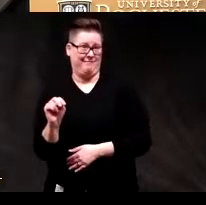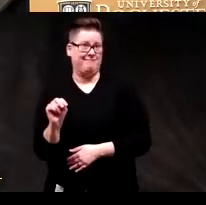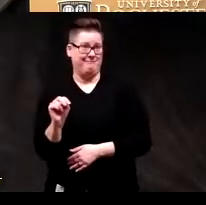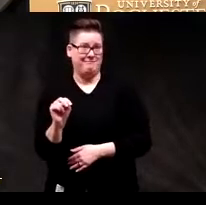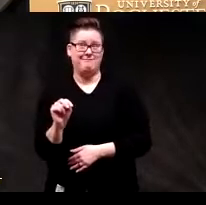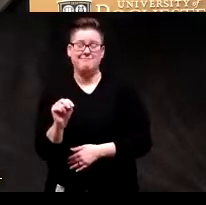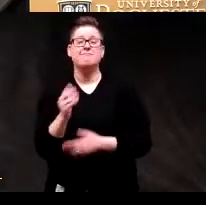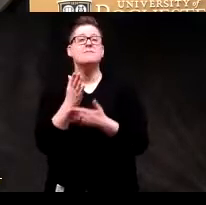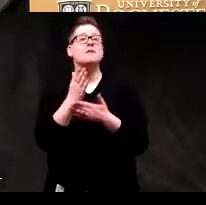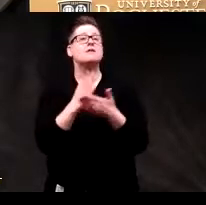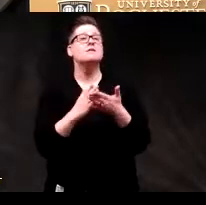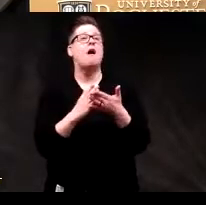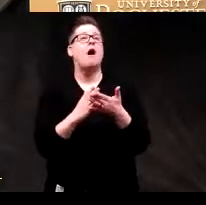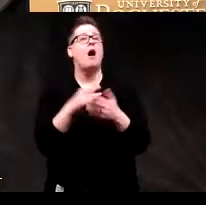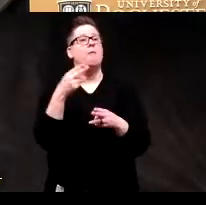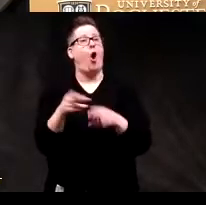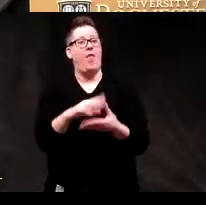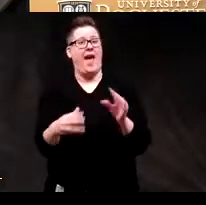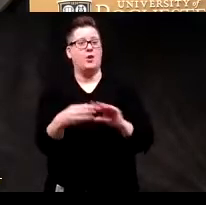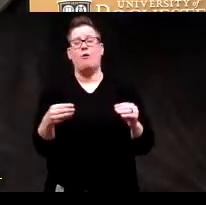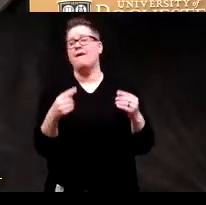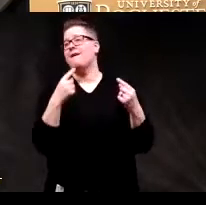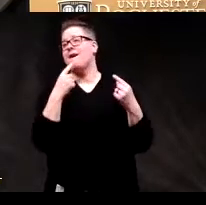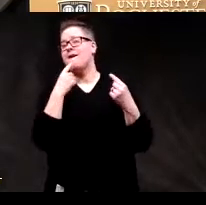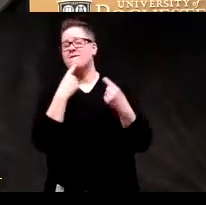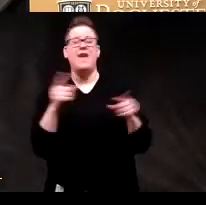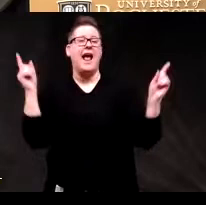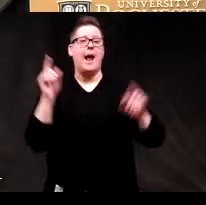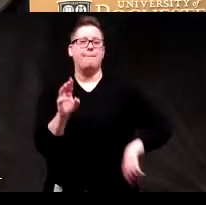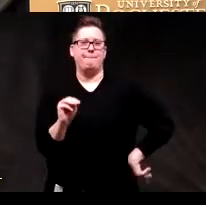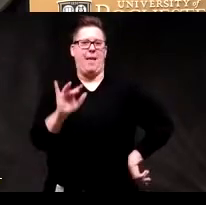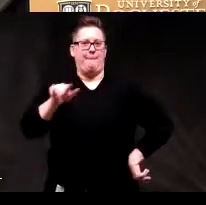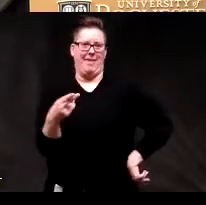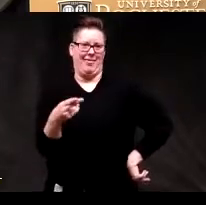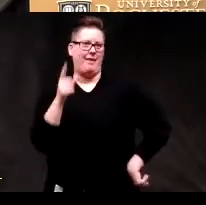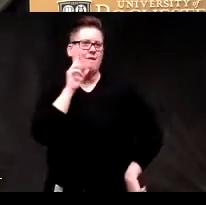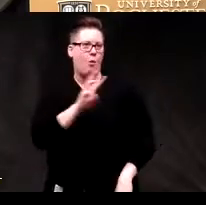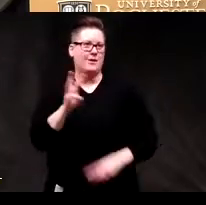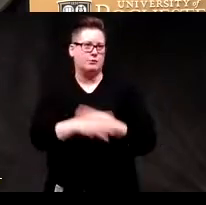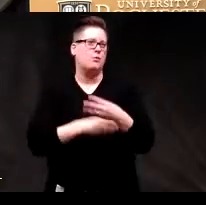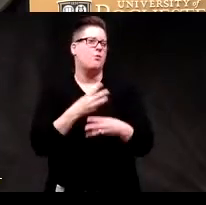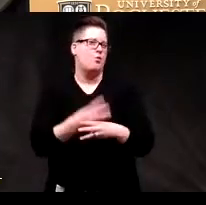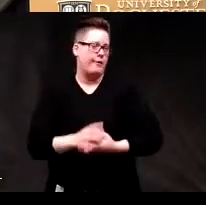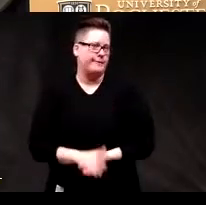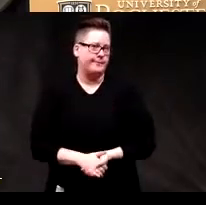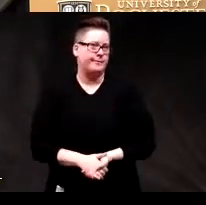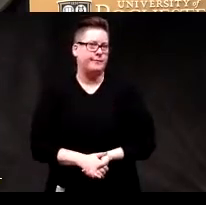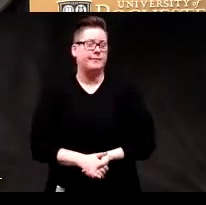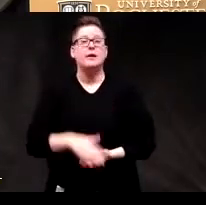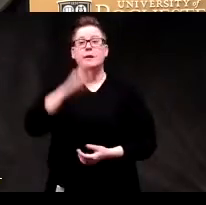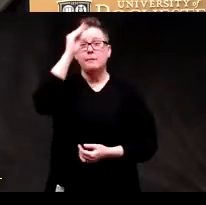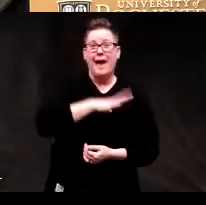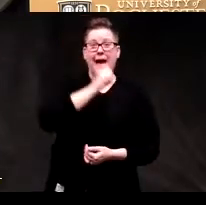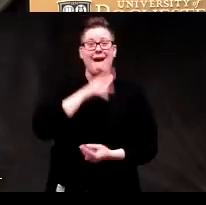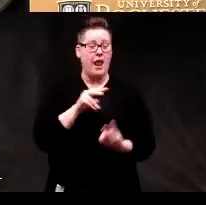to the story as one of the most famous myths in the Western world. The man and the woman